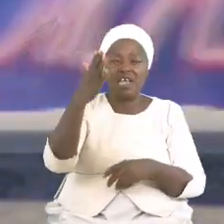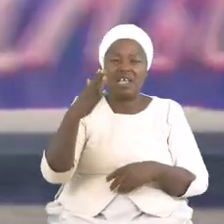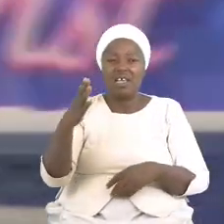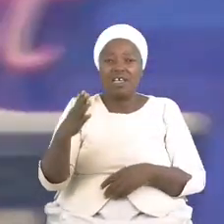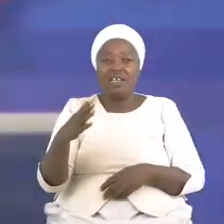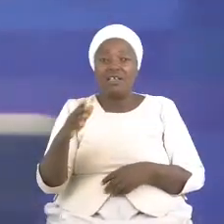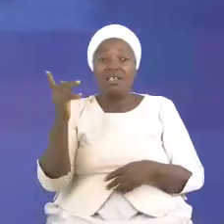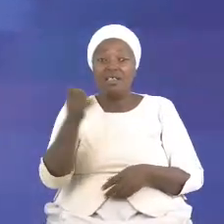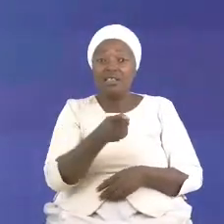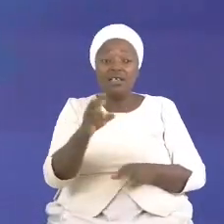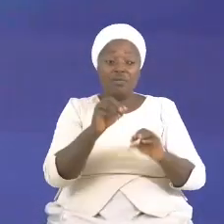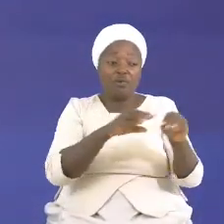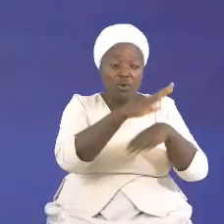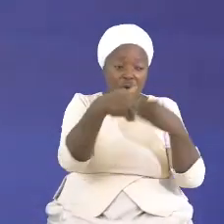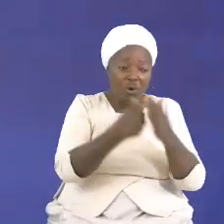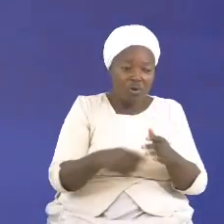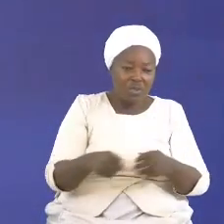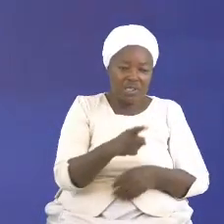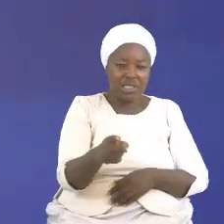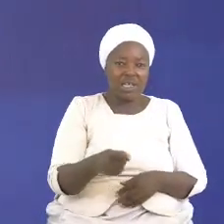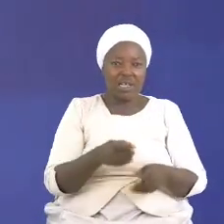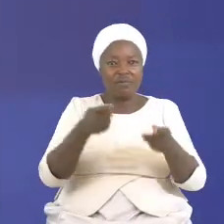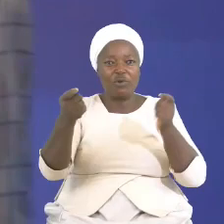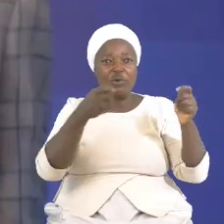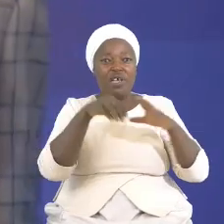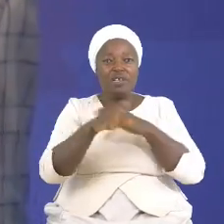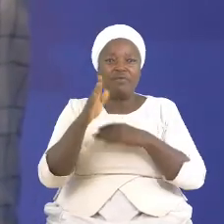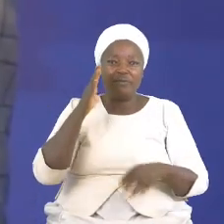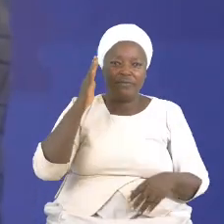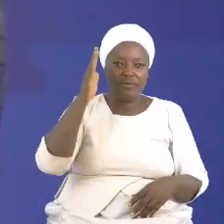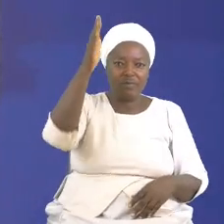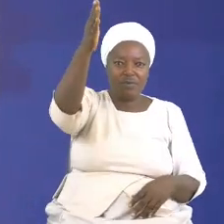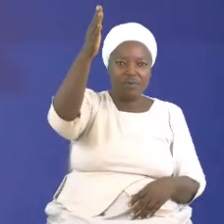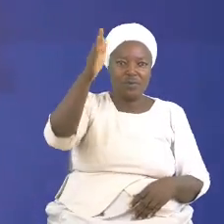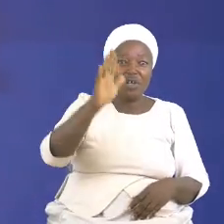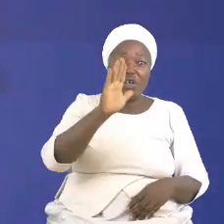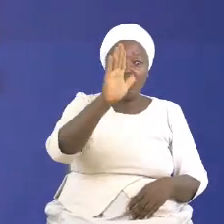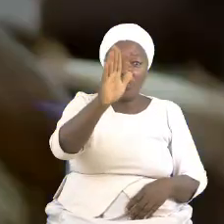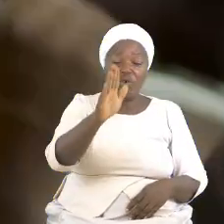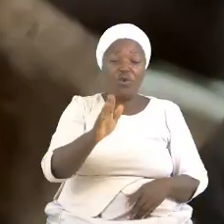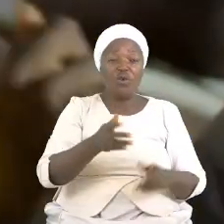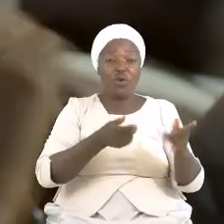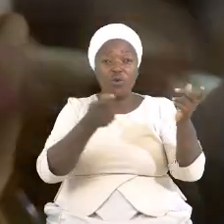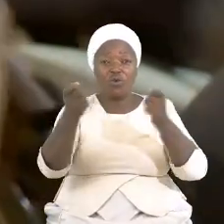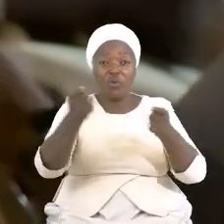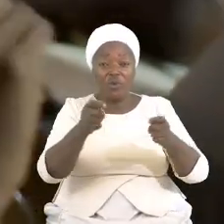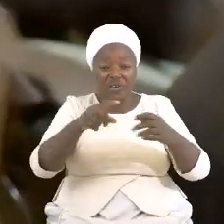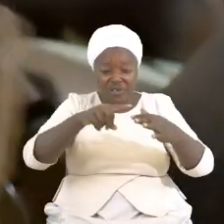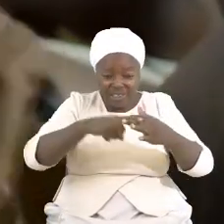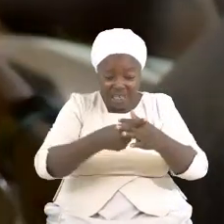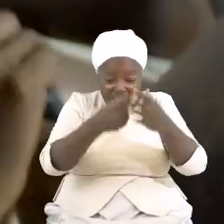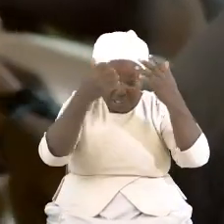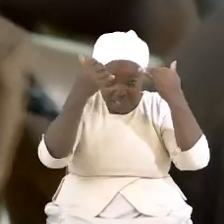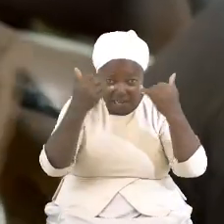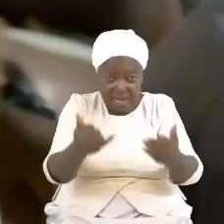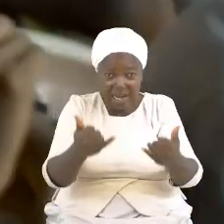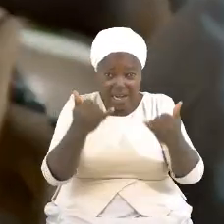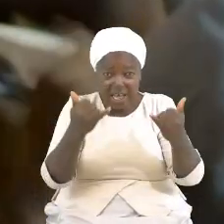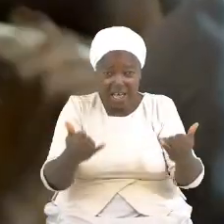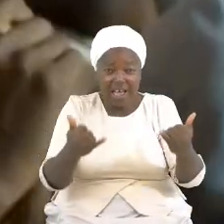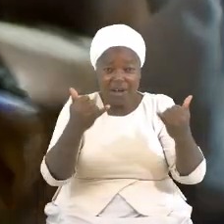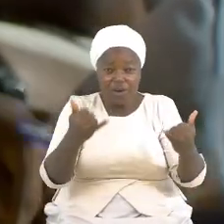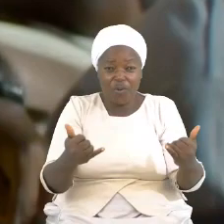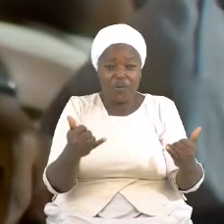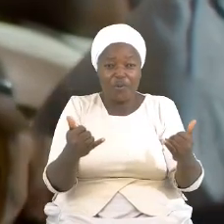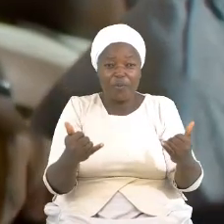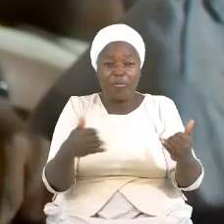their dominion in the future. Your dominion is at the present hour. The joy